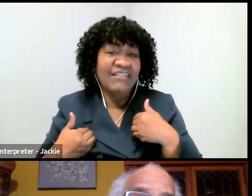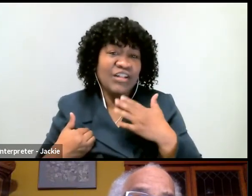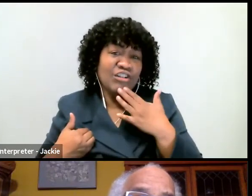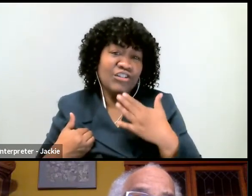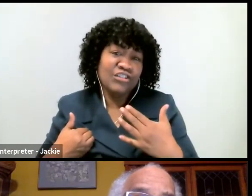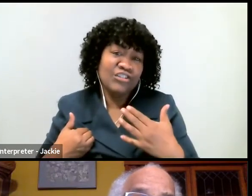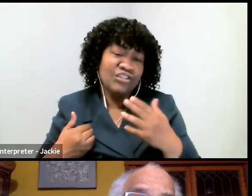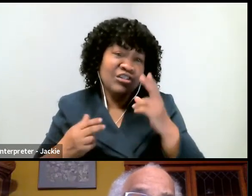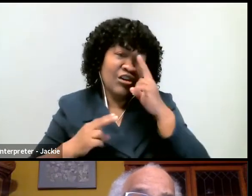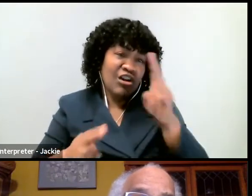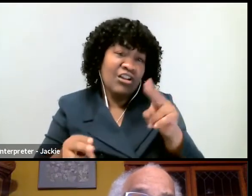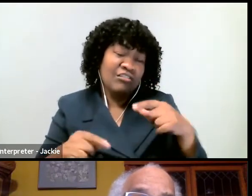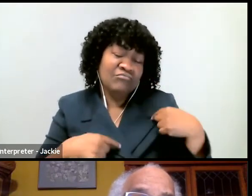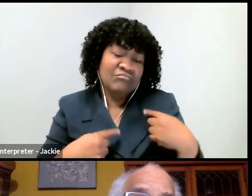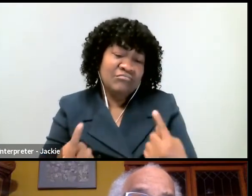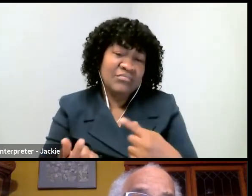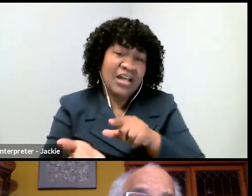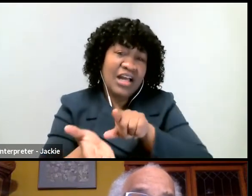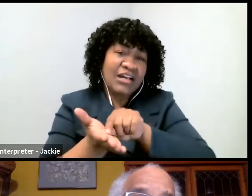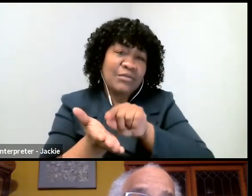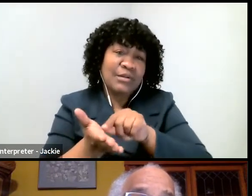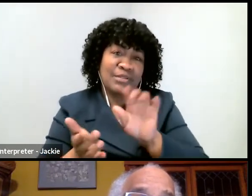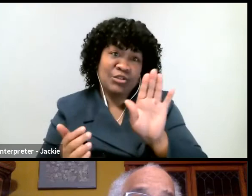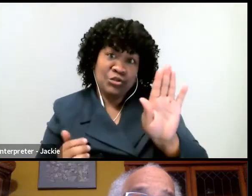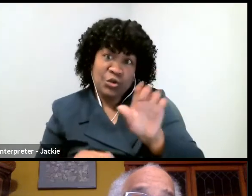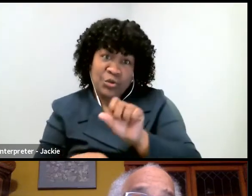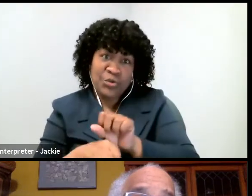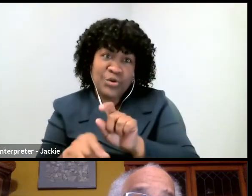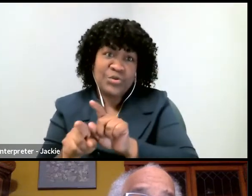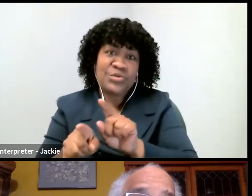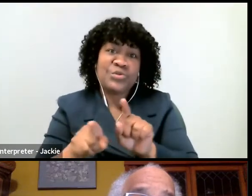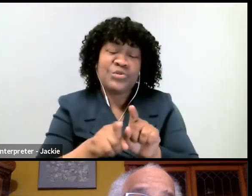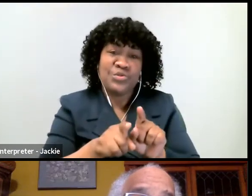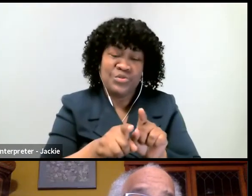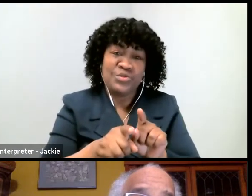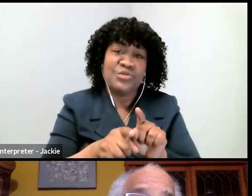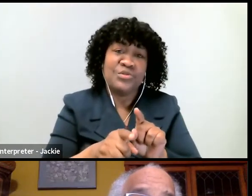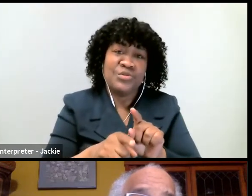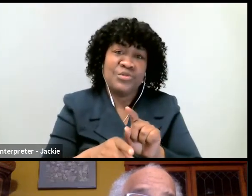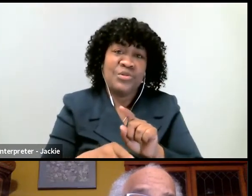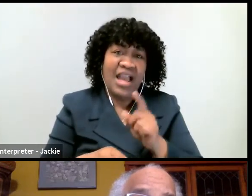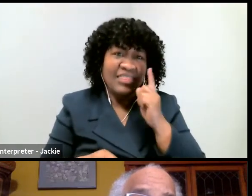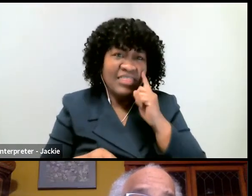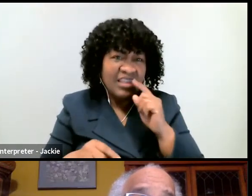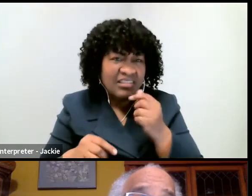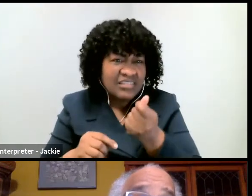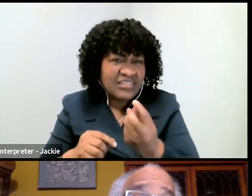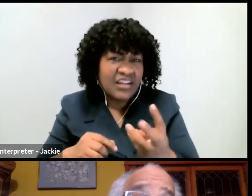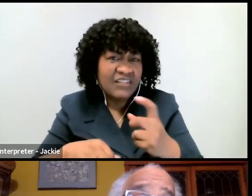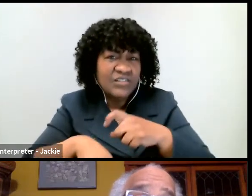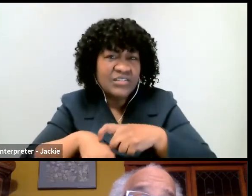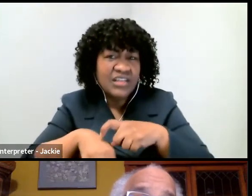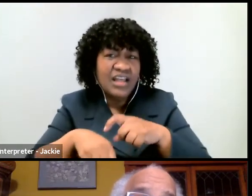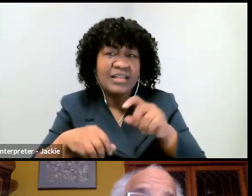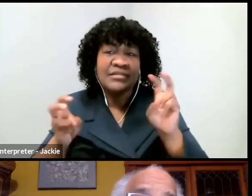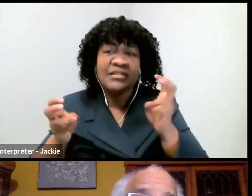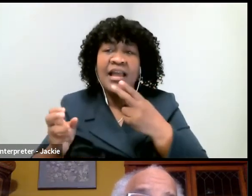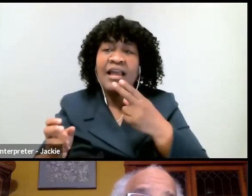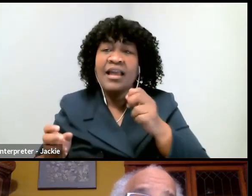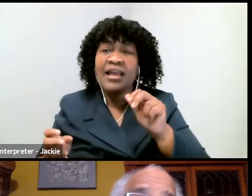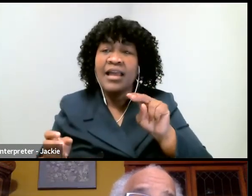of publishing Cecil's work on, I think, more than one occasion in Hambone. Yes.